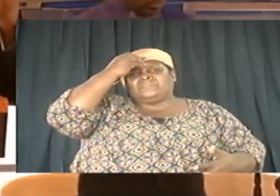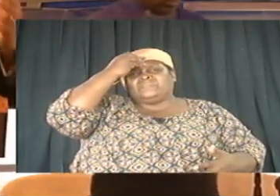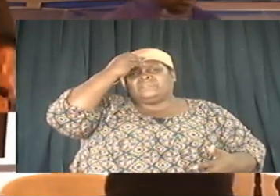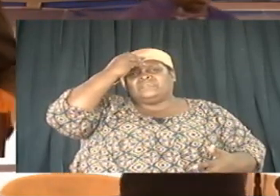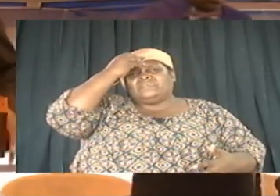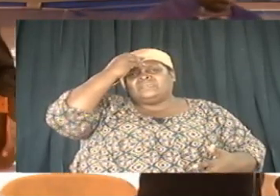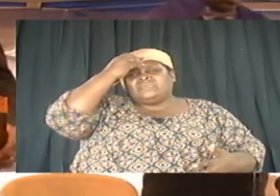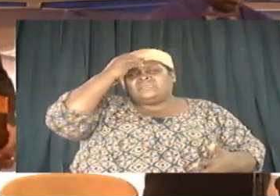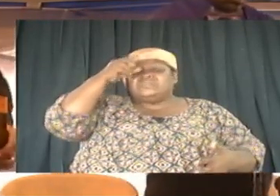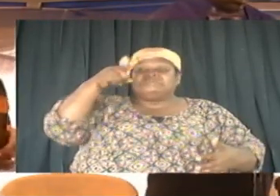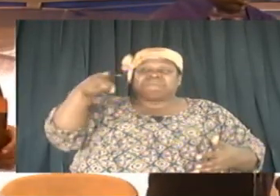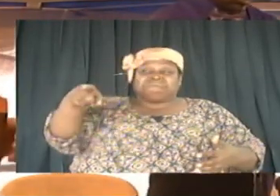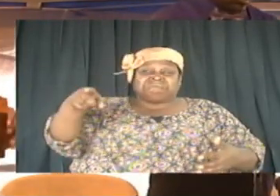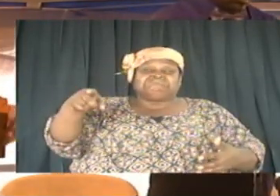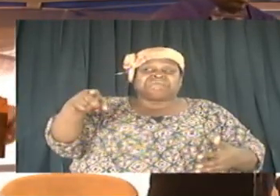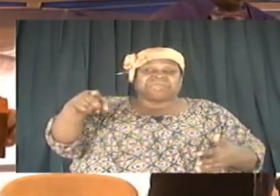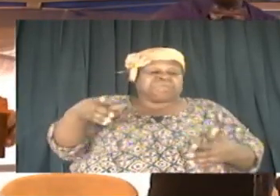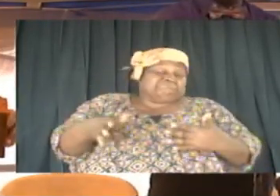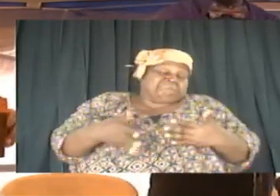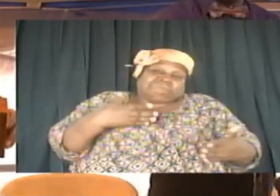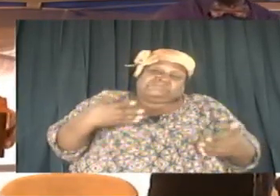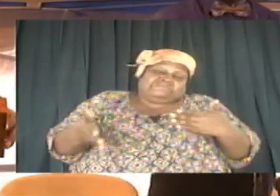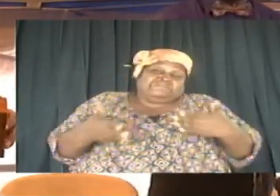He's probably hard of